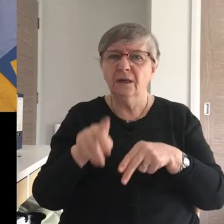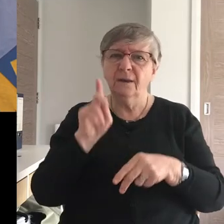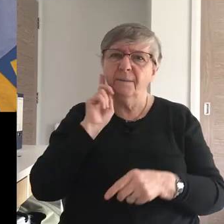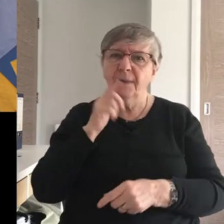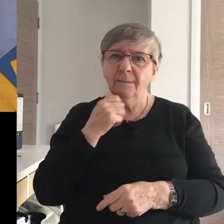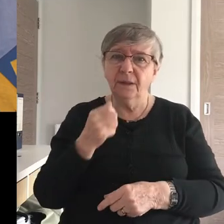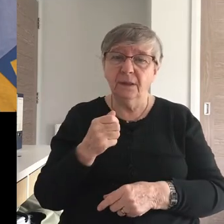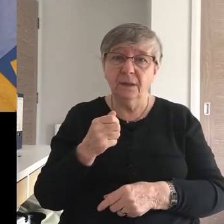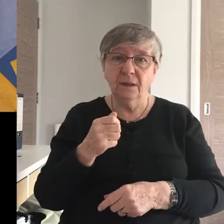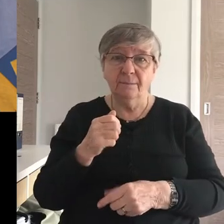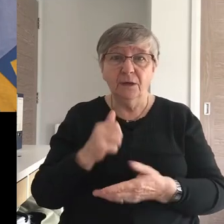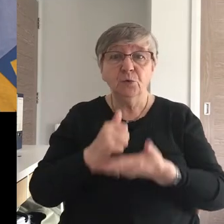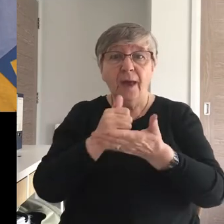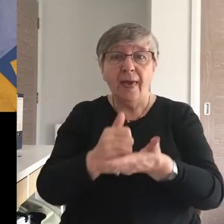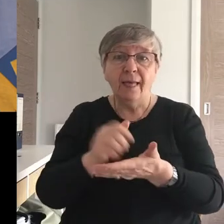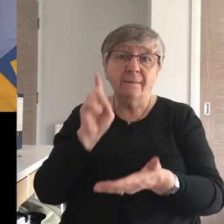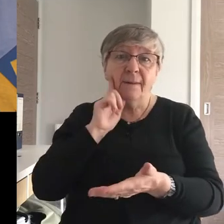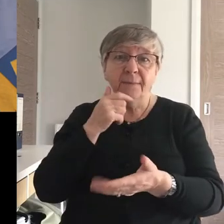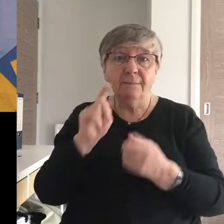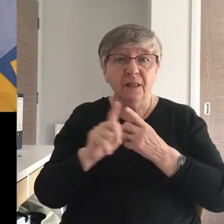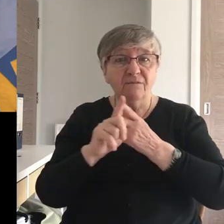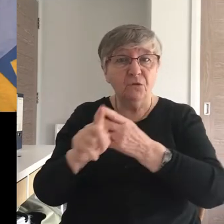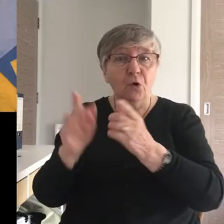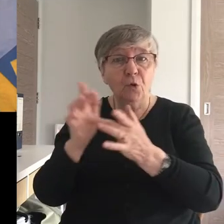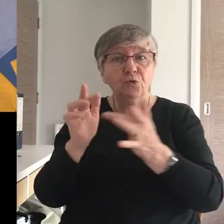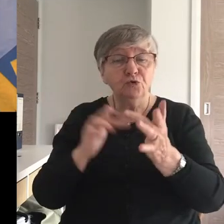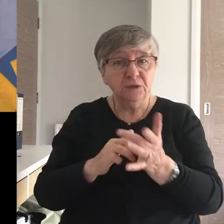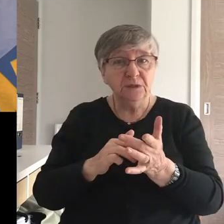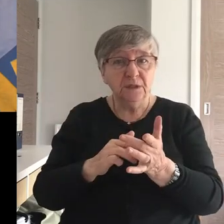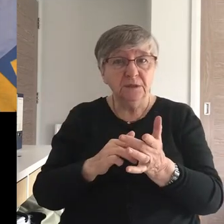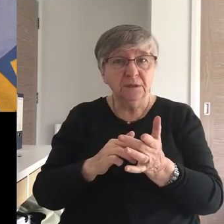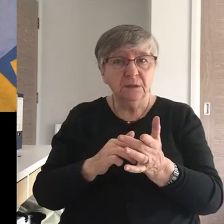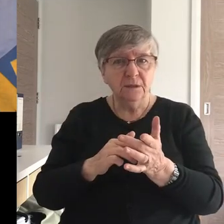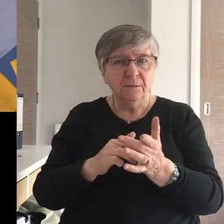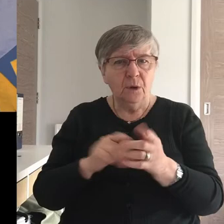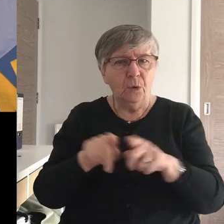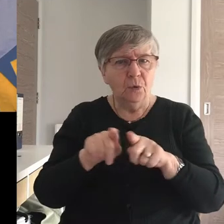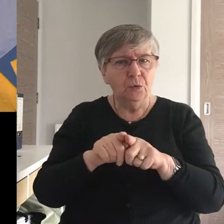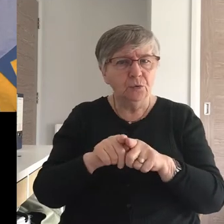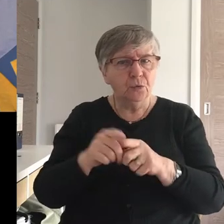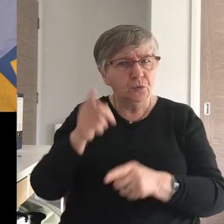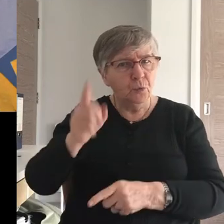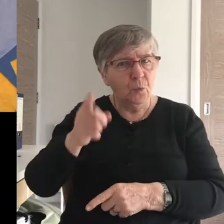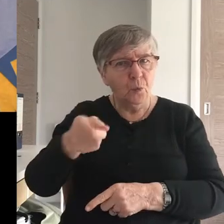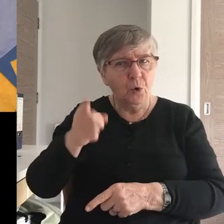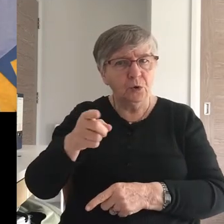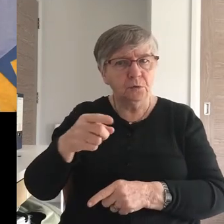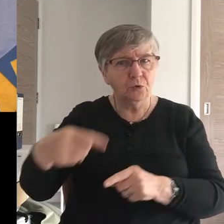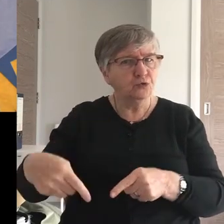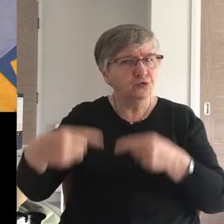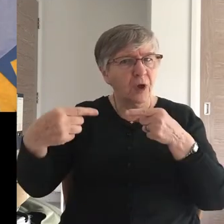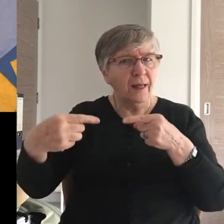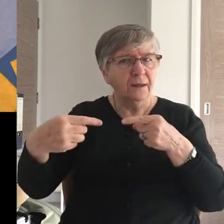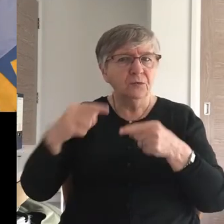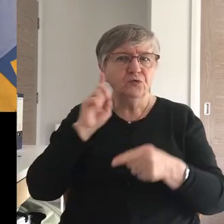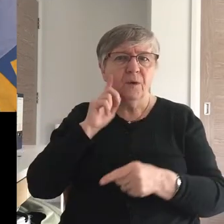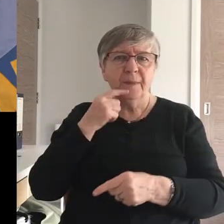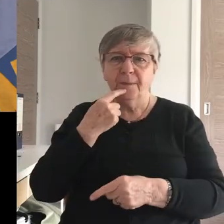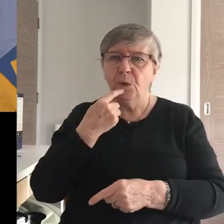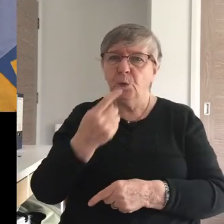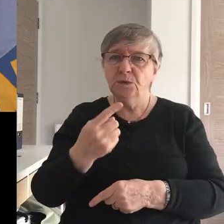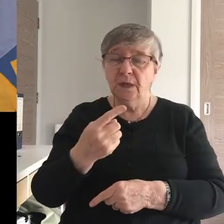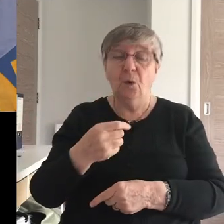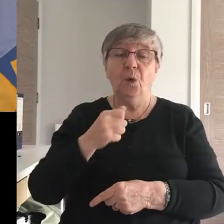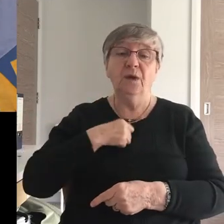reassure those who are in Christ, but also to warn and to challenge those who make false professions of faith,